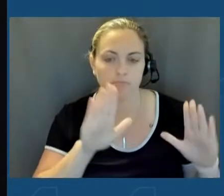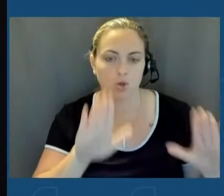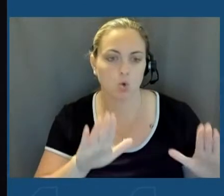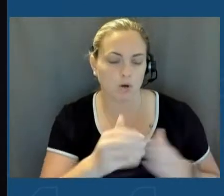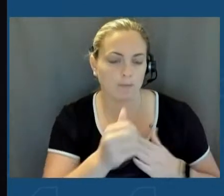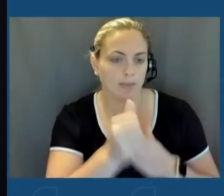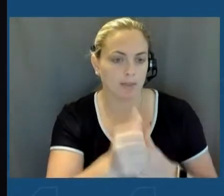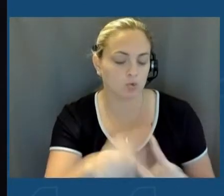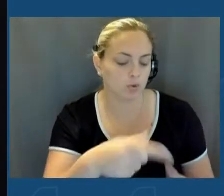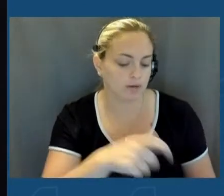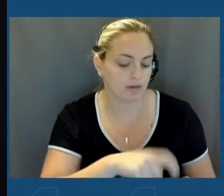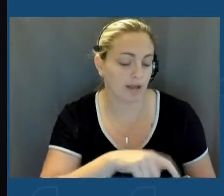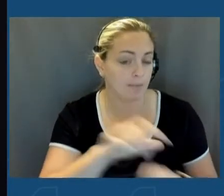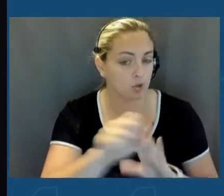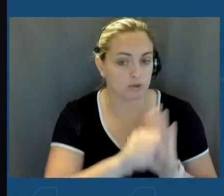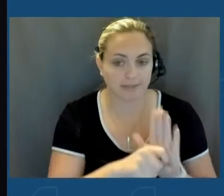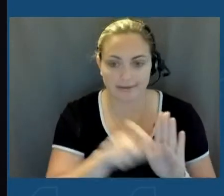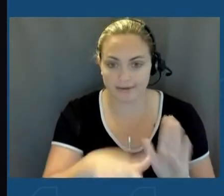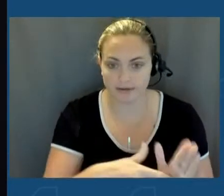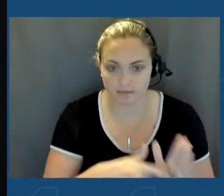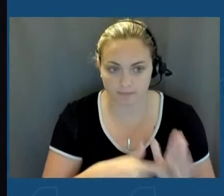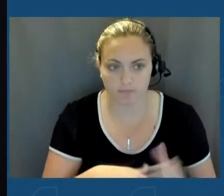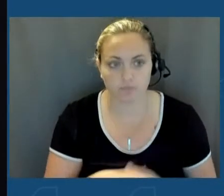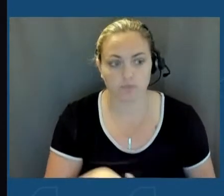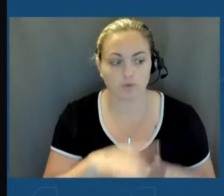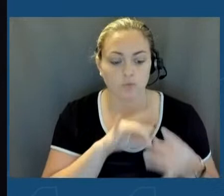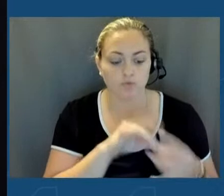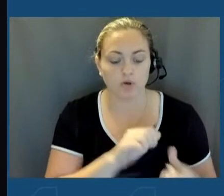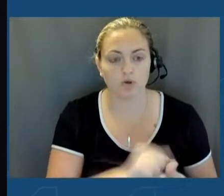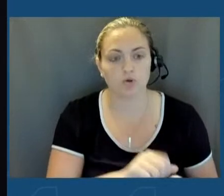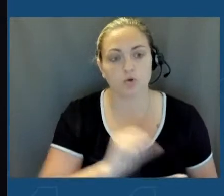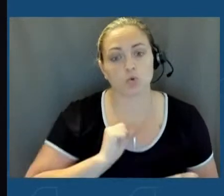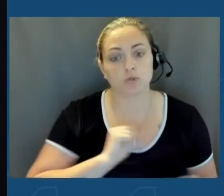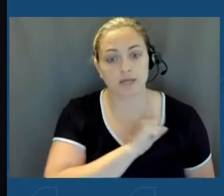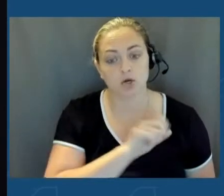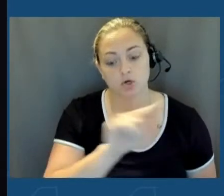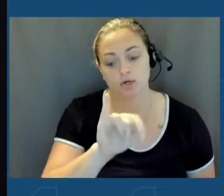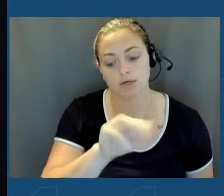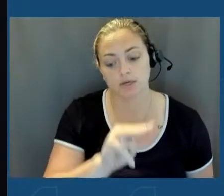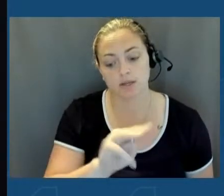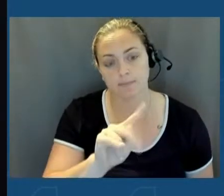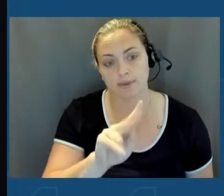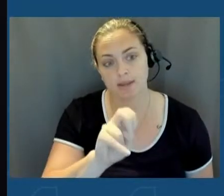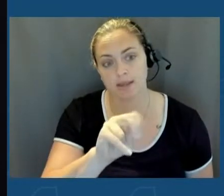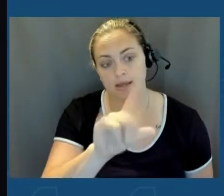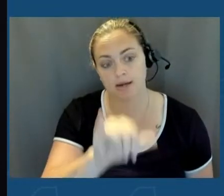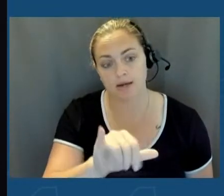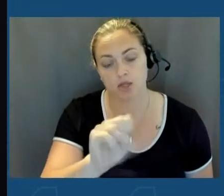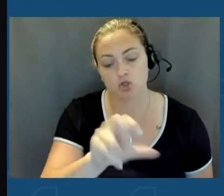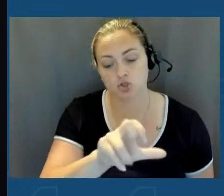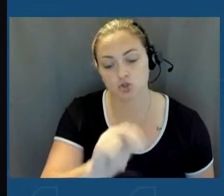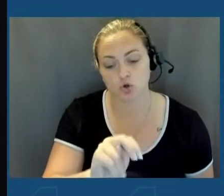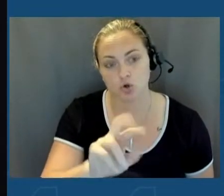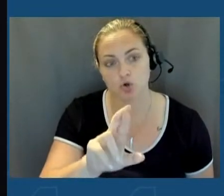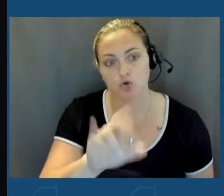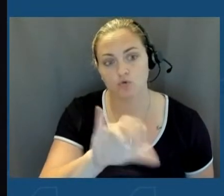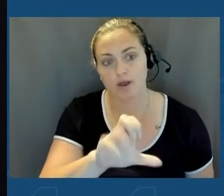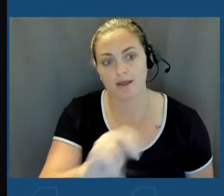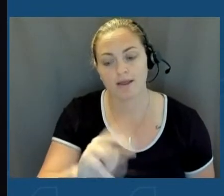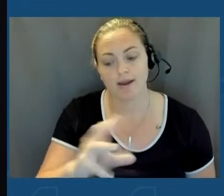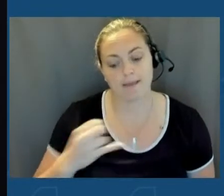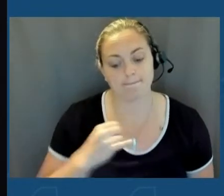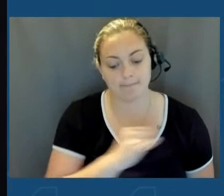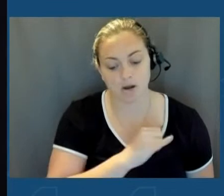time when their state needed it. And I'm referring to Senator Tim Kennedy, Senator Sean Ryan, and Mayor Byron Brown. Thank